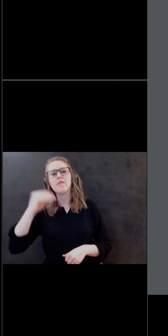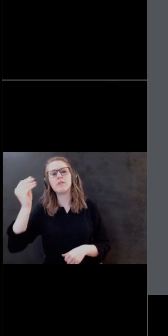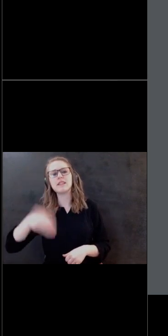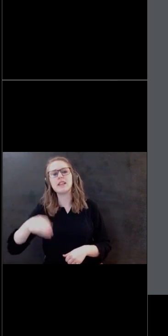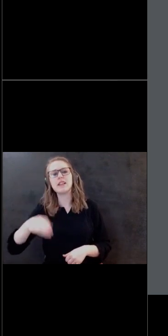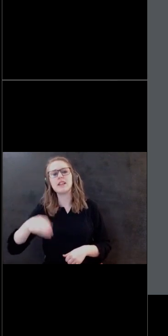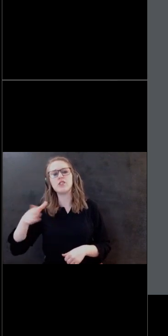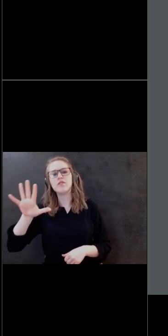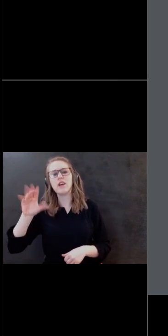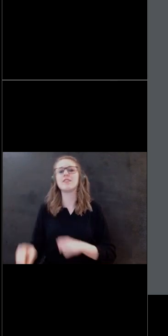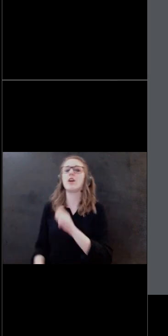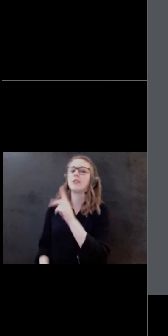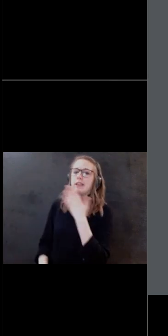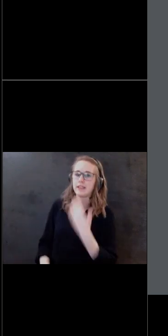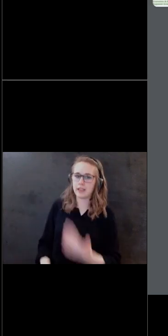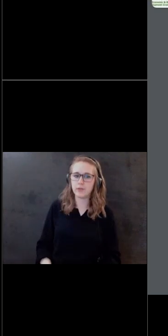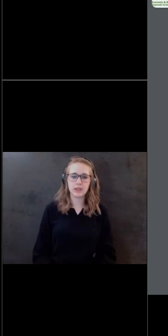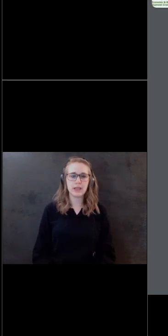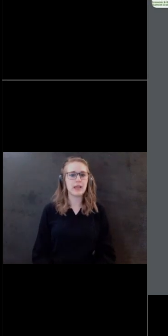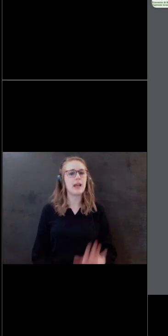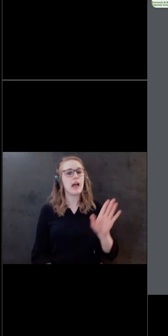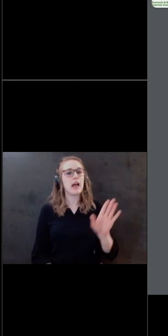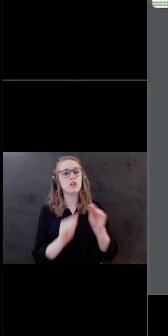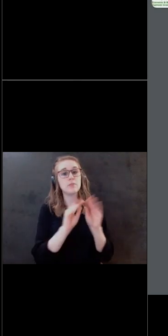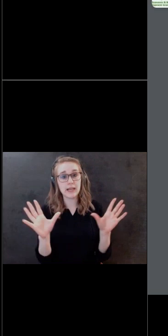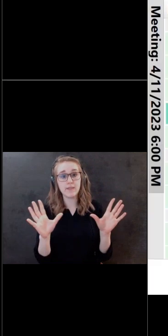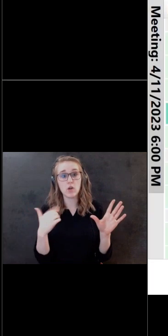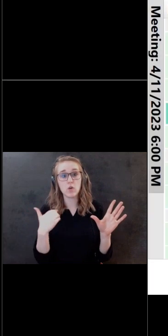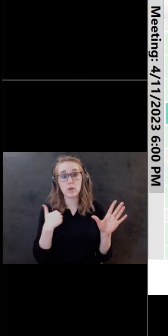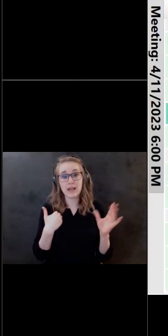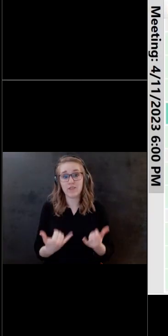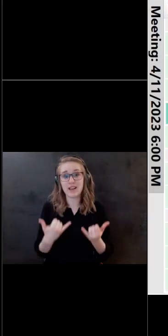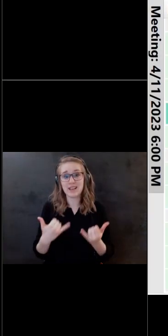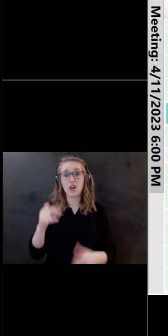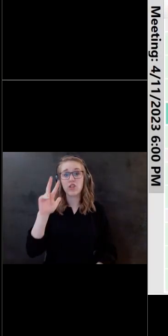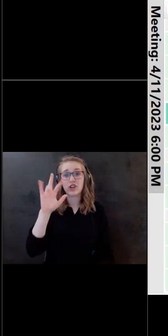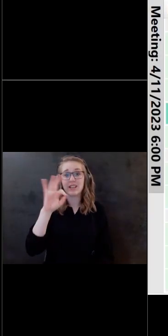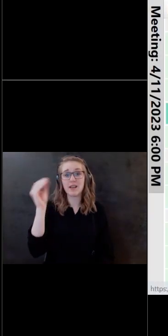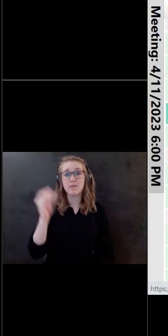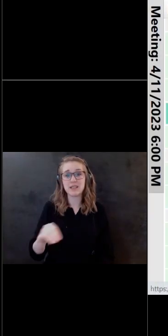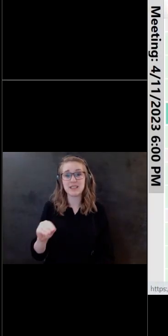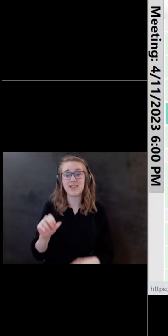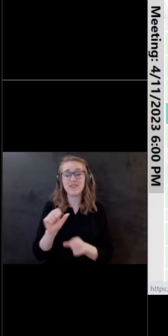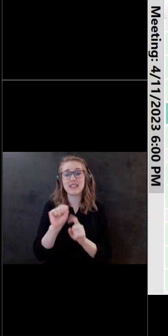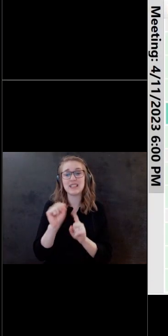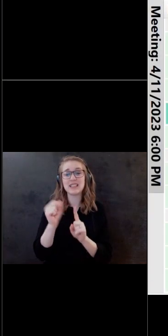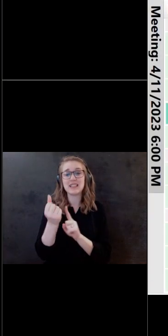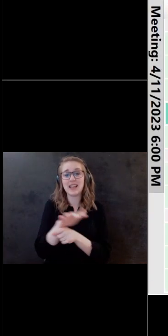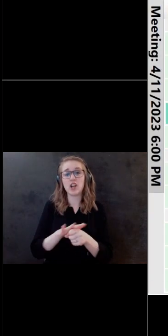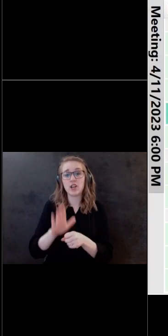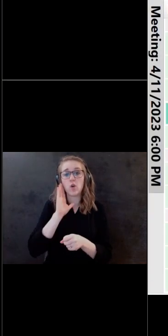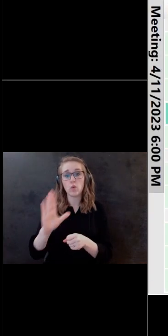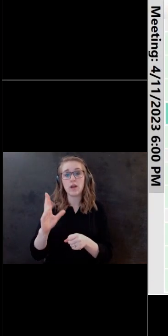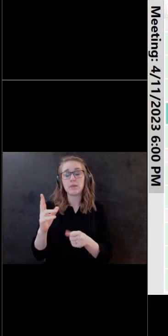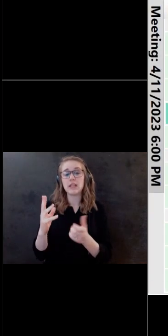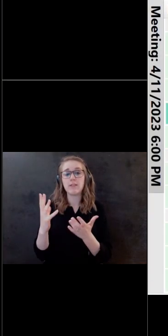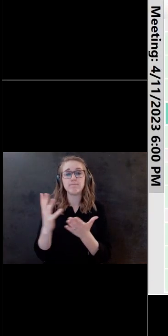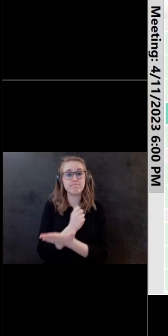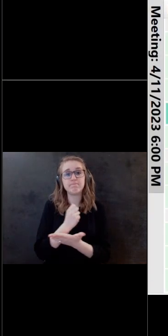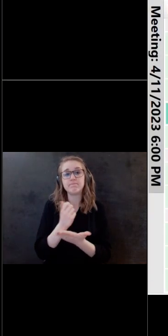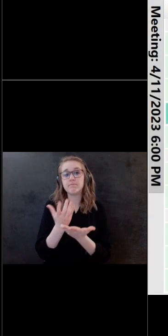Okay, thank you. And just to be clear, we have right now 39% of our site area that is usable open